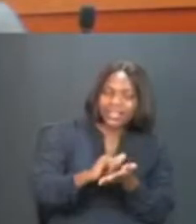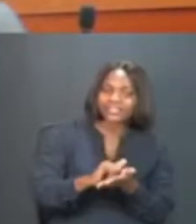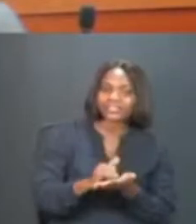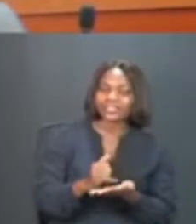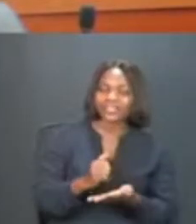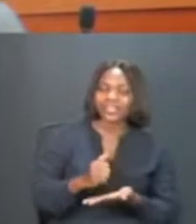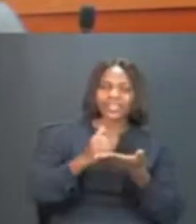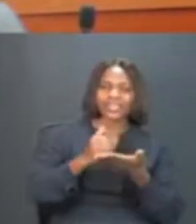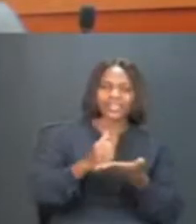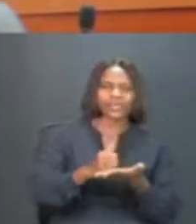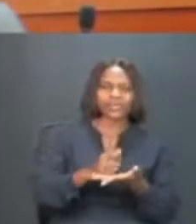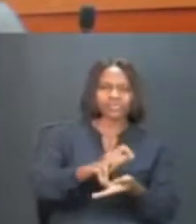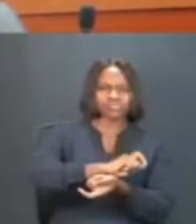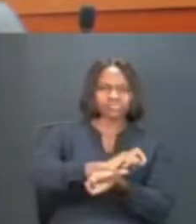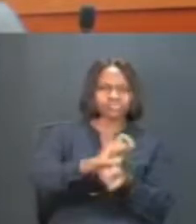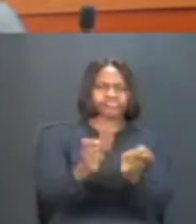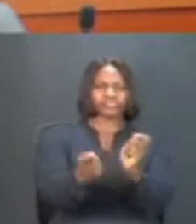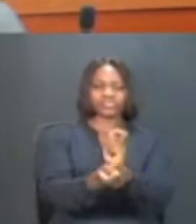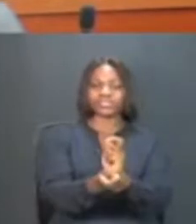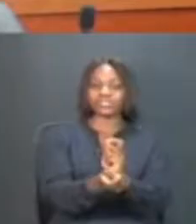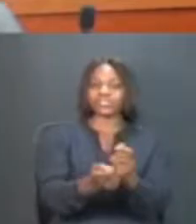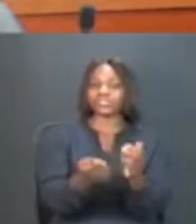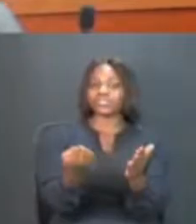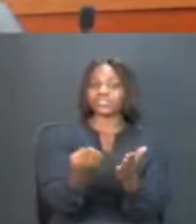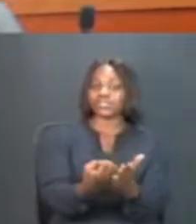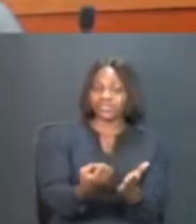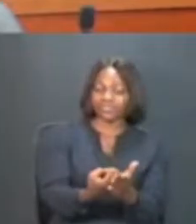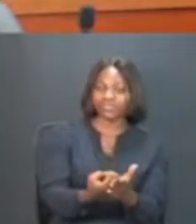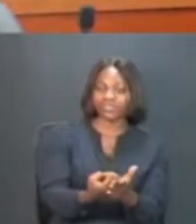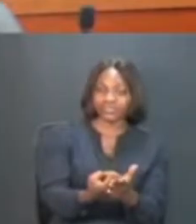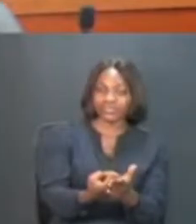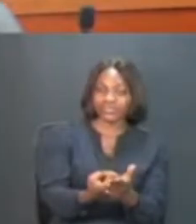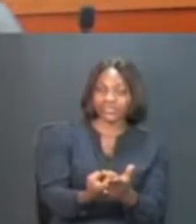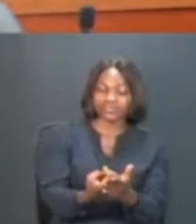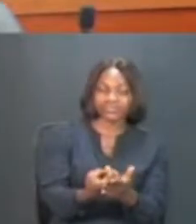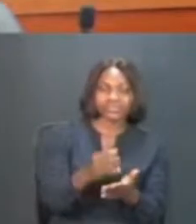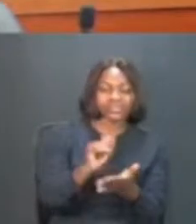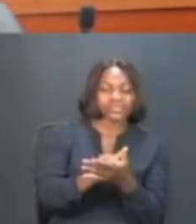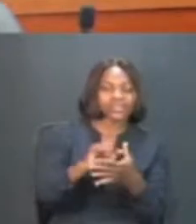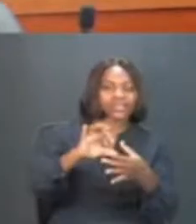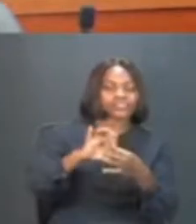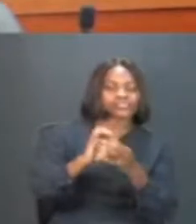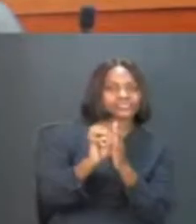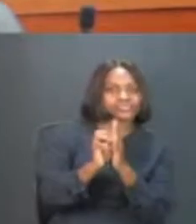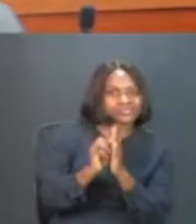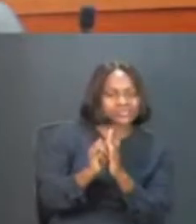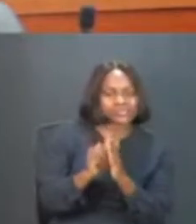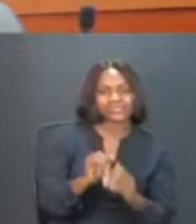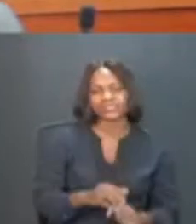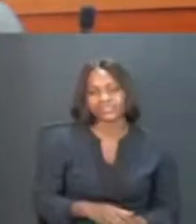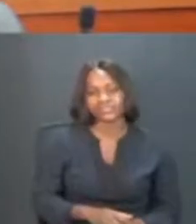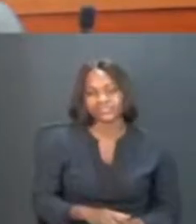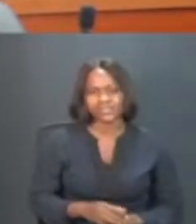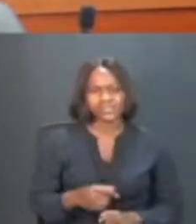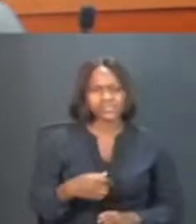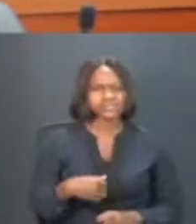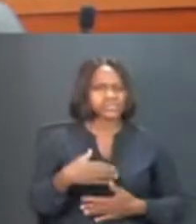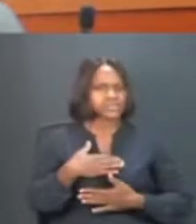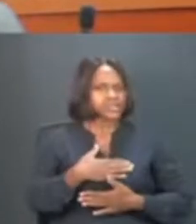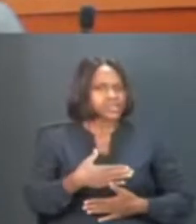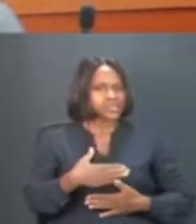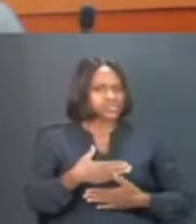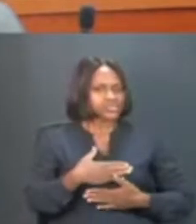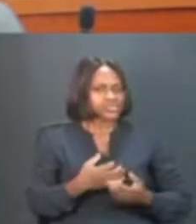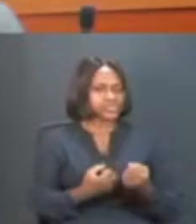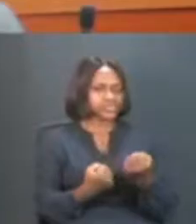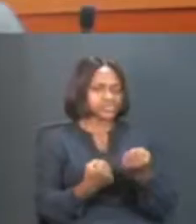revitalizing our economy from the shocks associated with cancers. I do appreciate the support